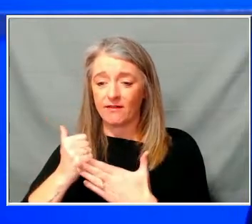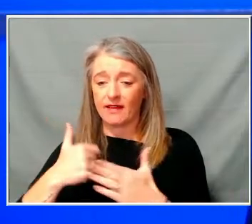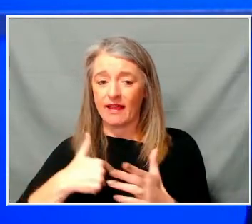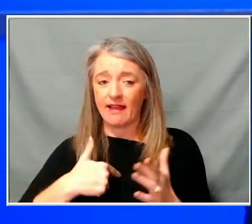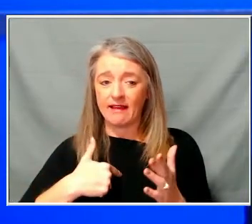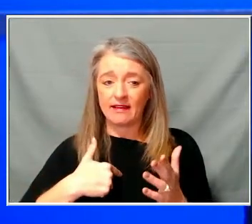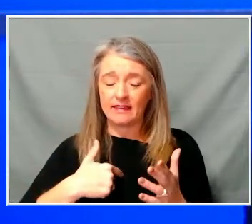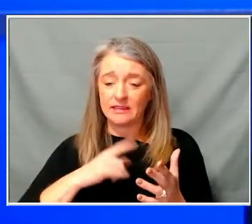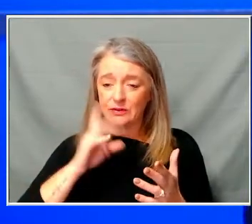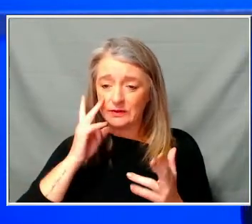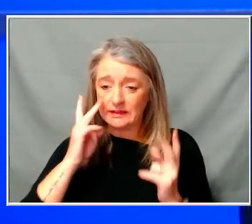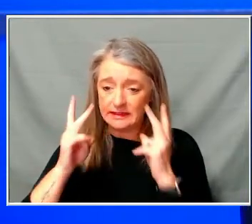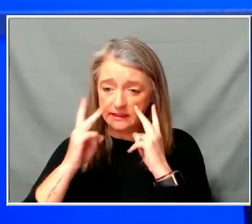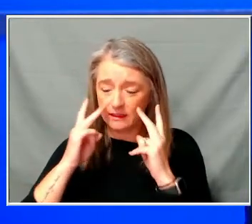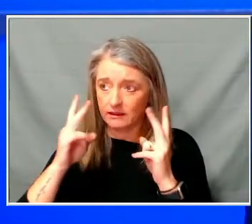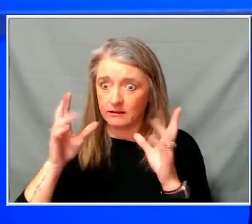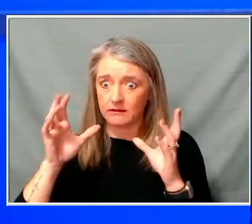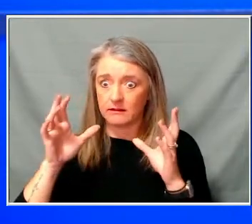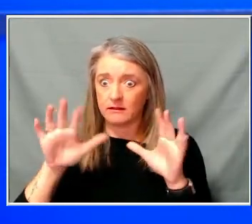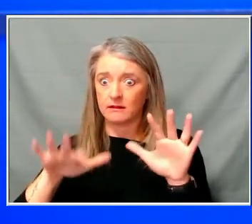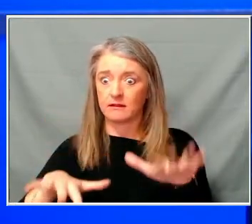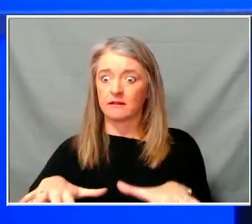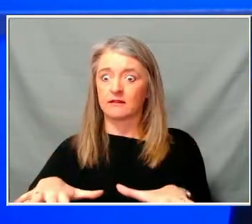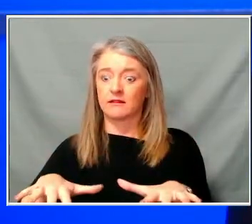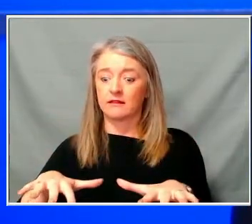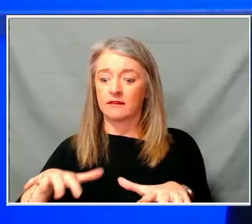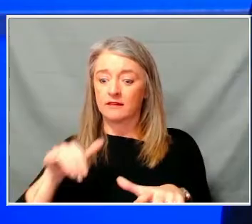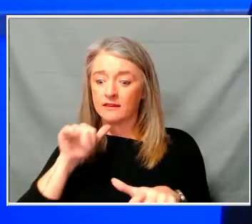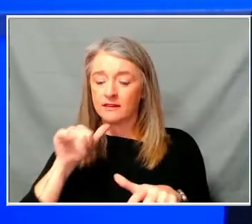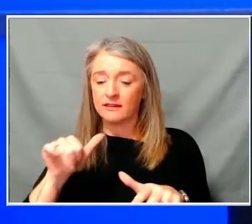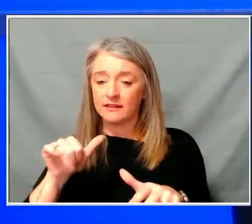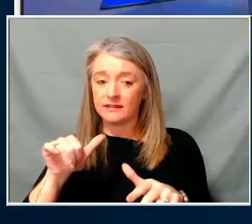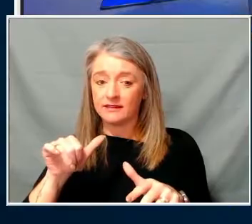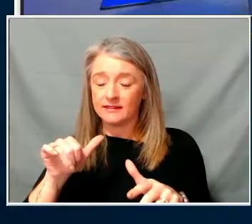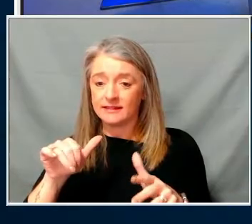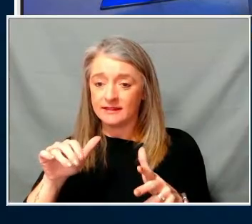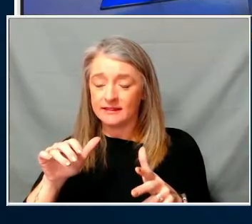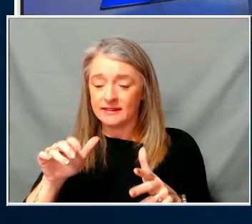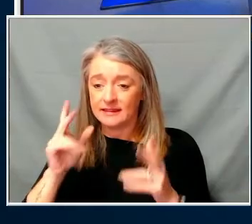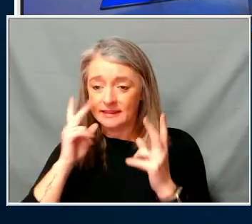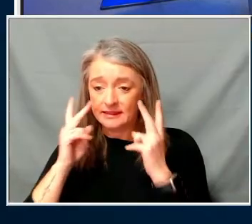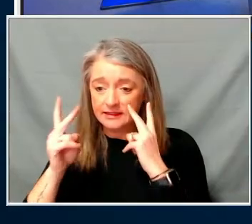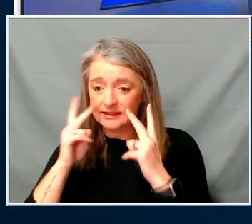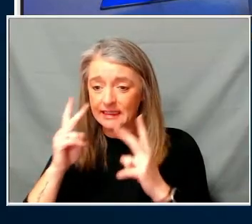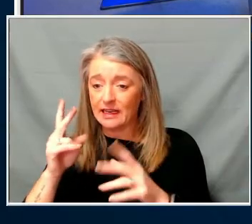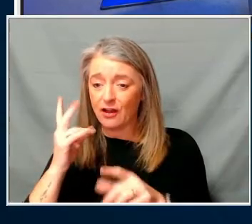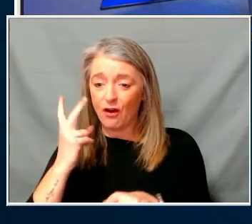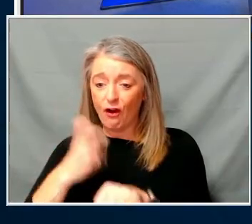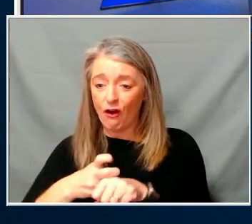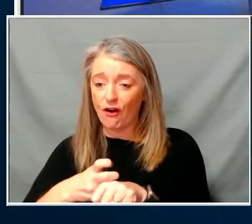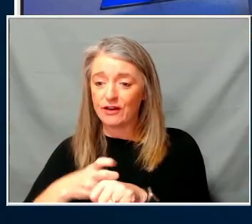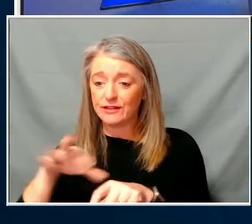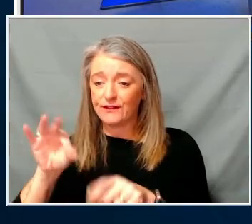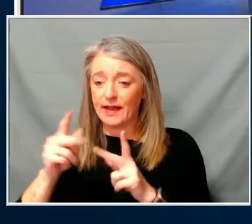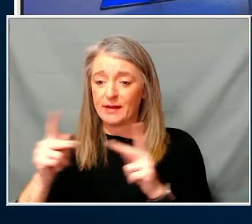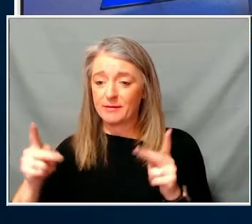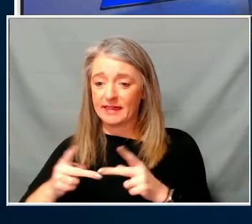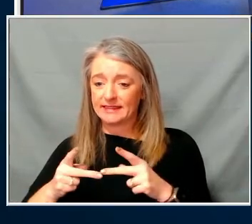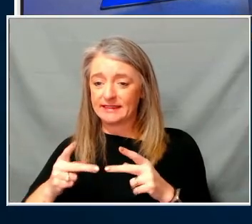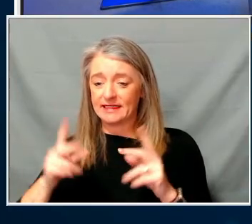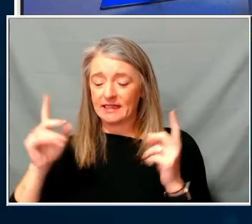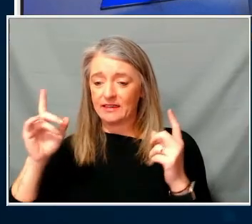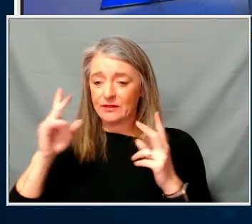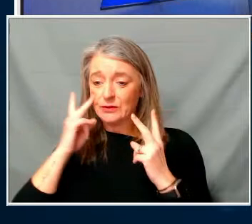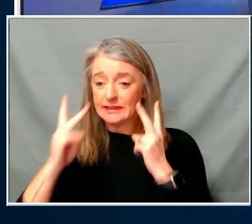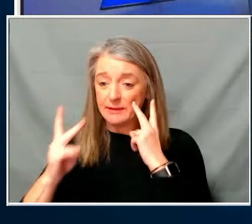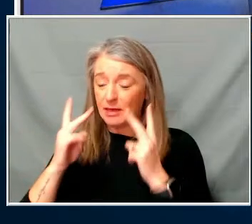just see that deer in headlights lost look that I used to have routinely. Yeah, you can't walk by someone that has that look in their eye. So I